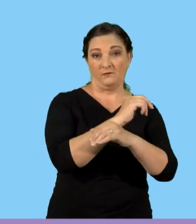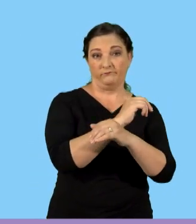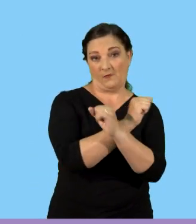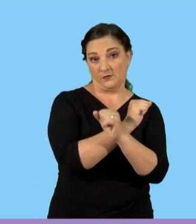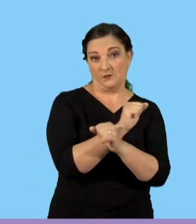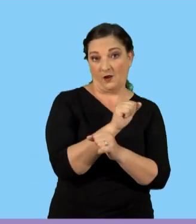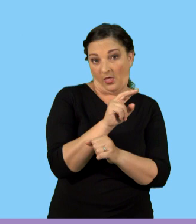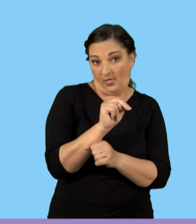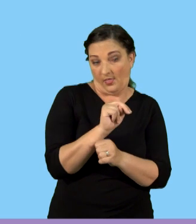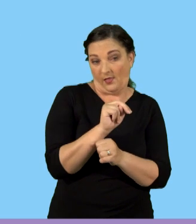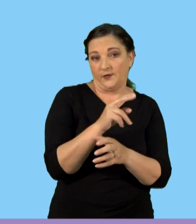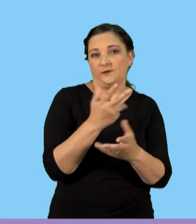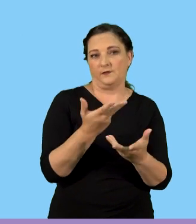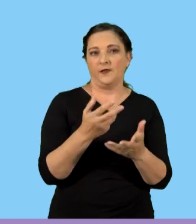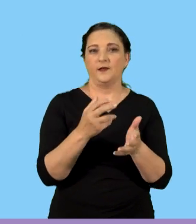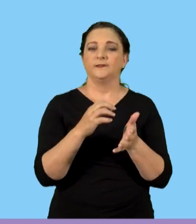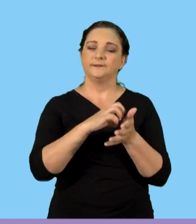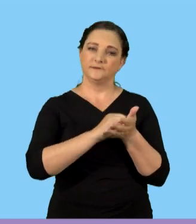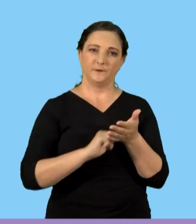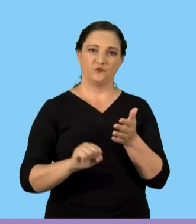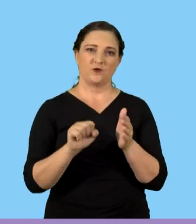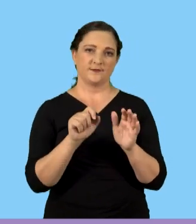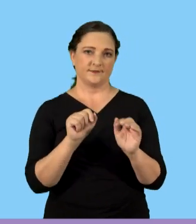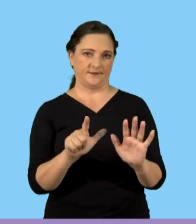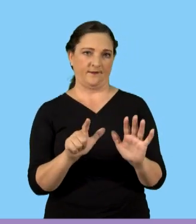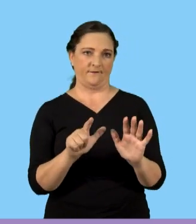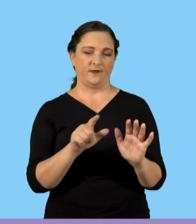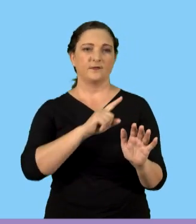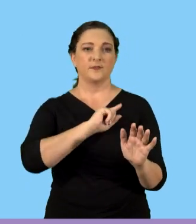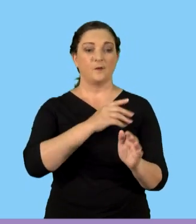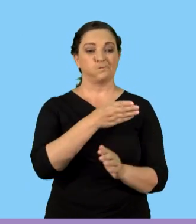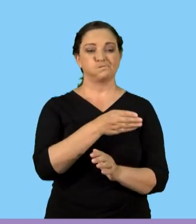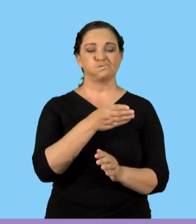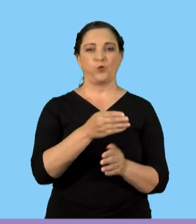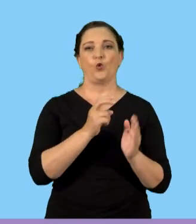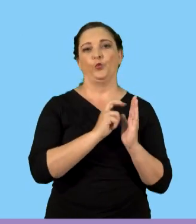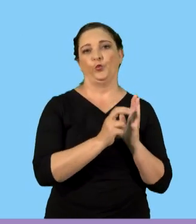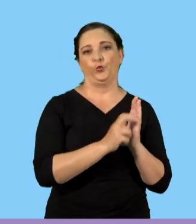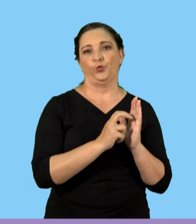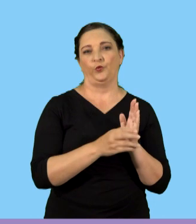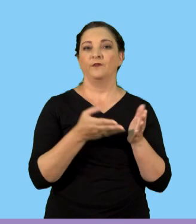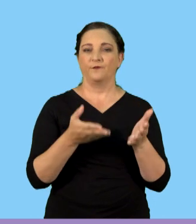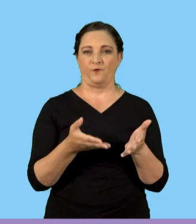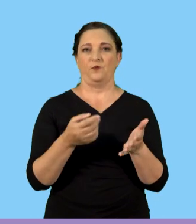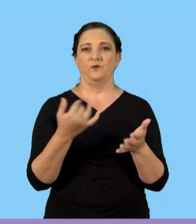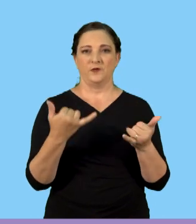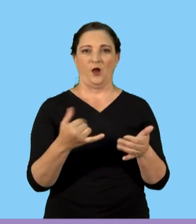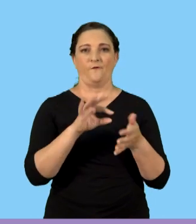by the input, and we are going to subtract 7, and that is our rule for